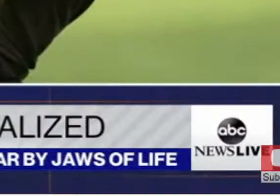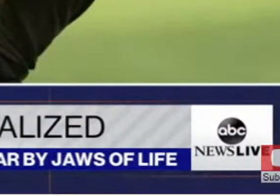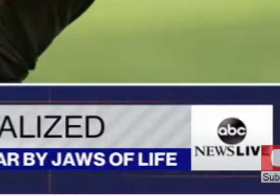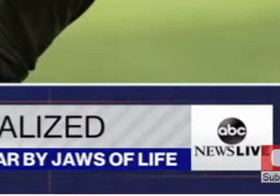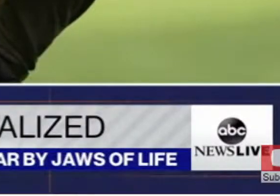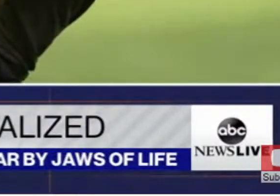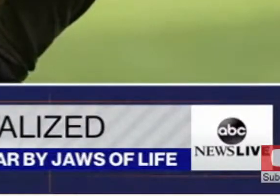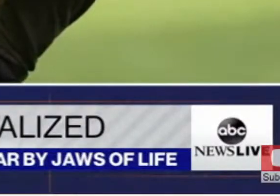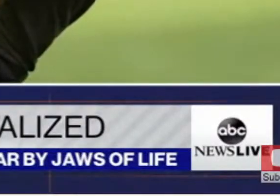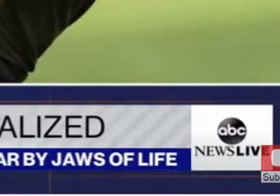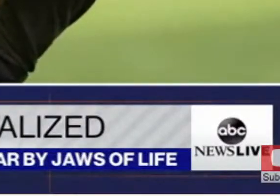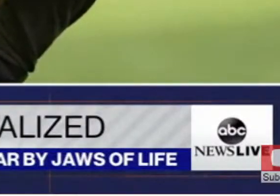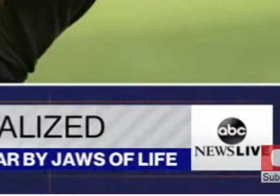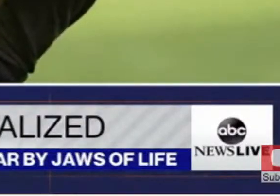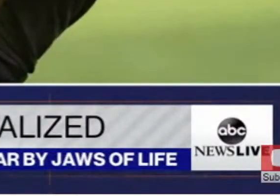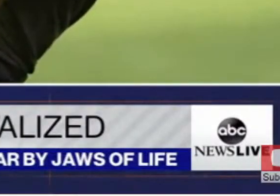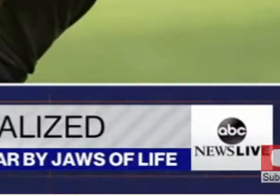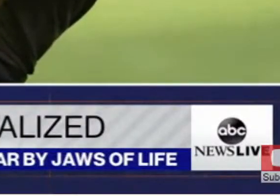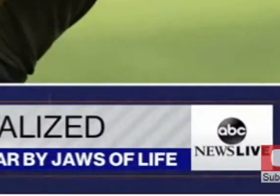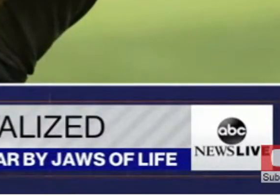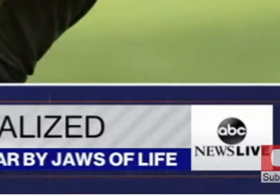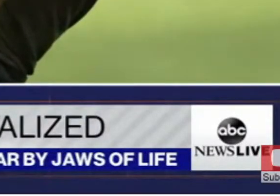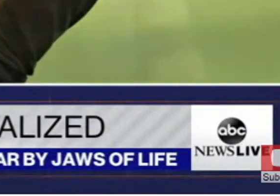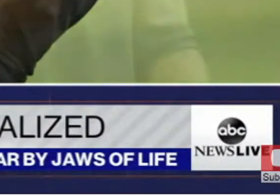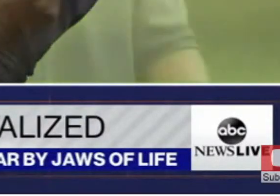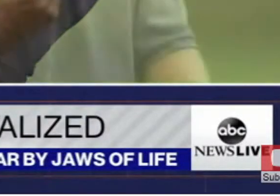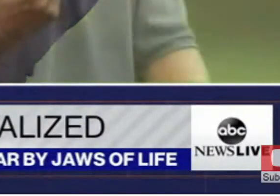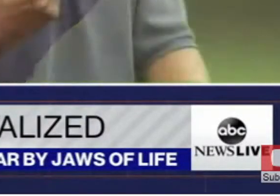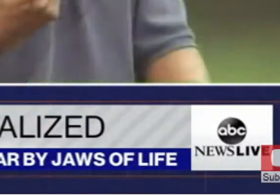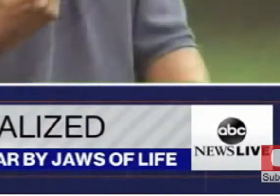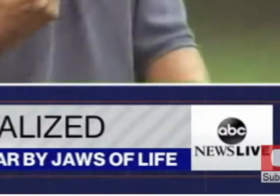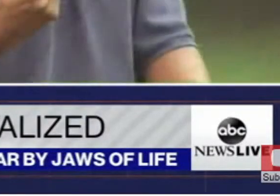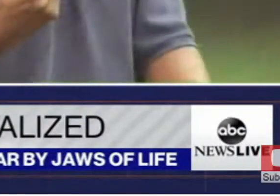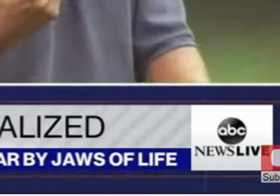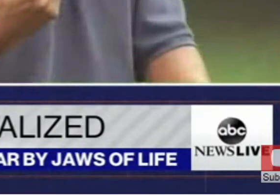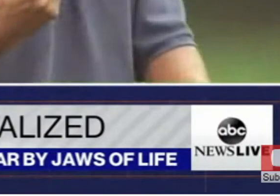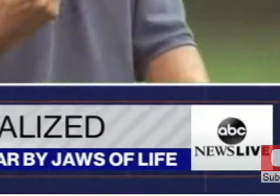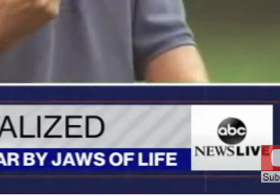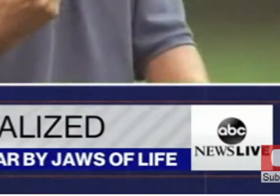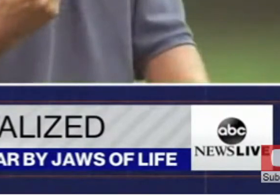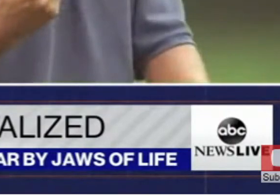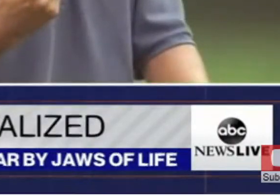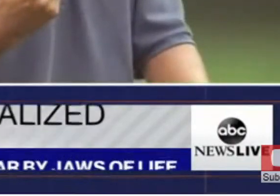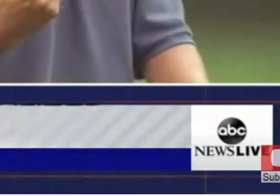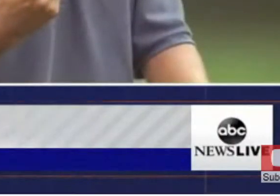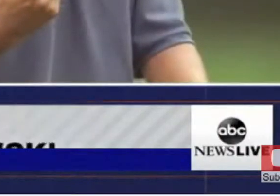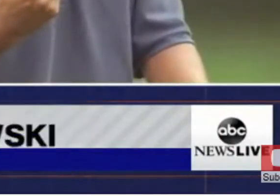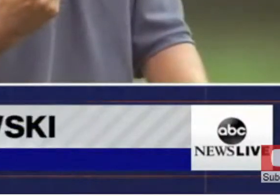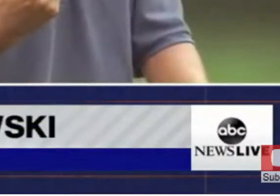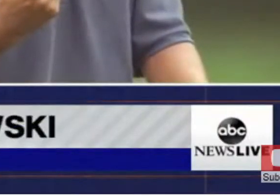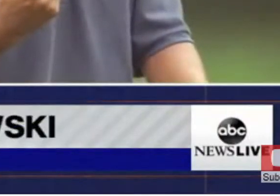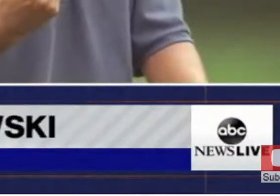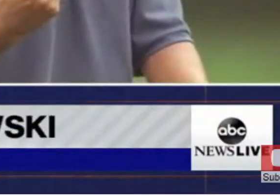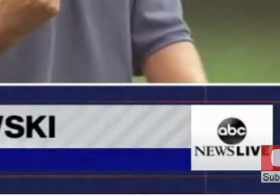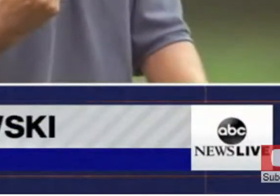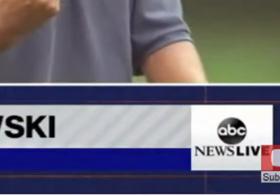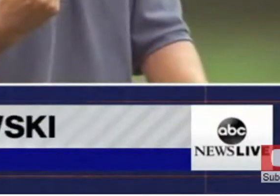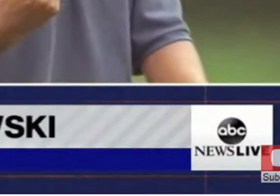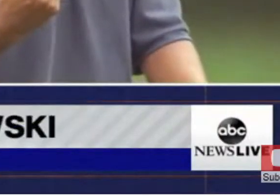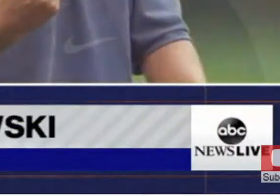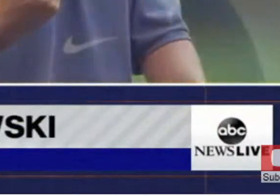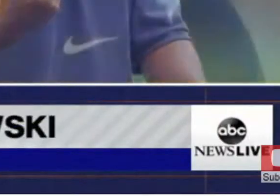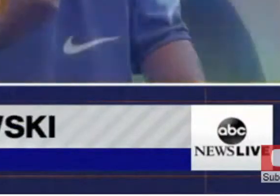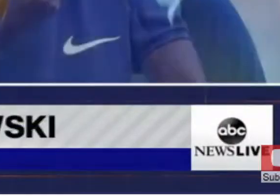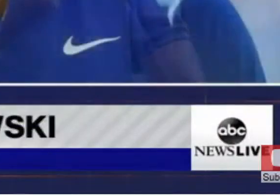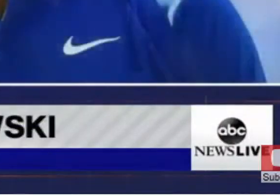Well, when you see the images of that vehicle, you're just glad that he's alive.